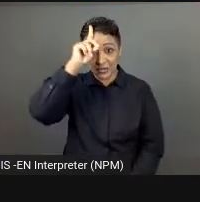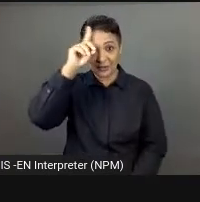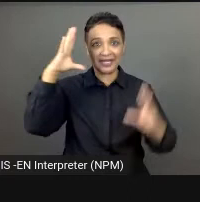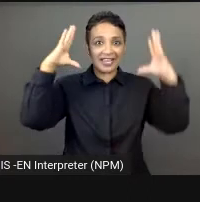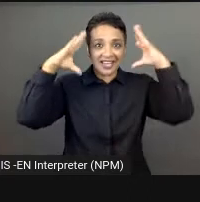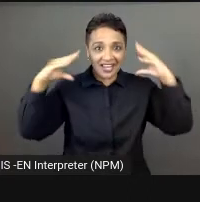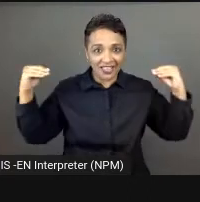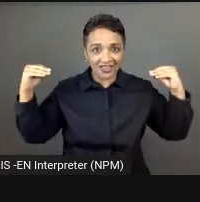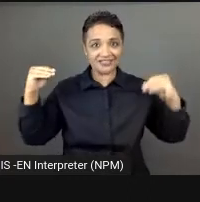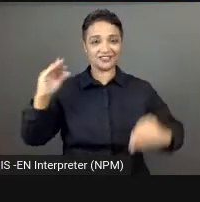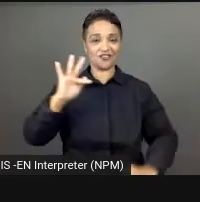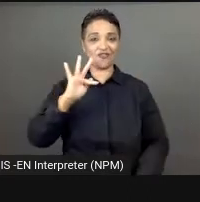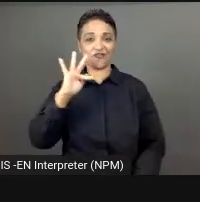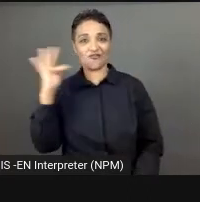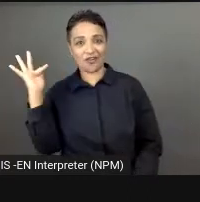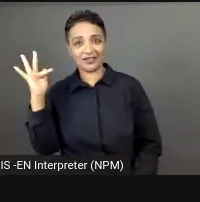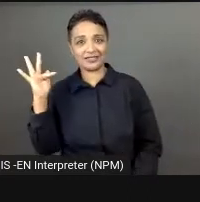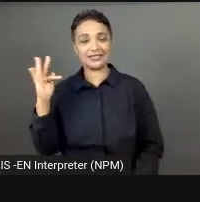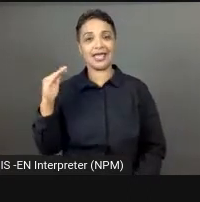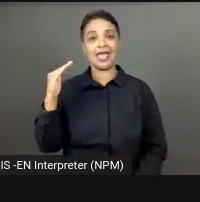France, Myanmar.